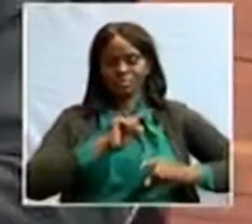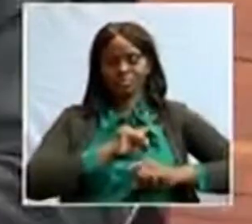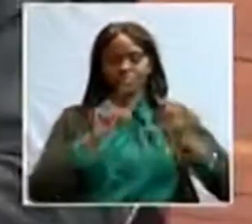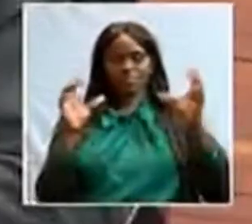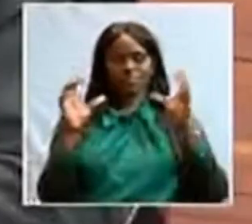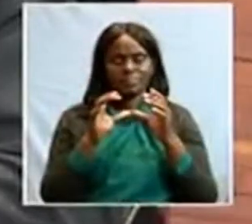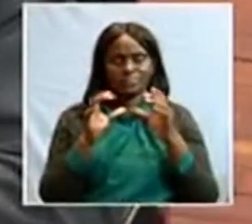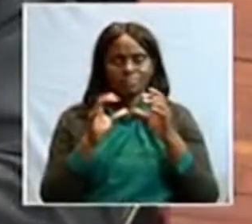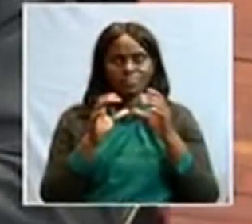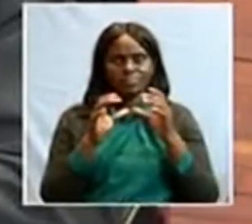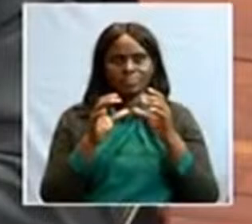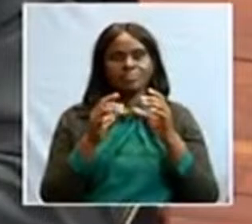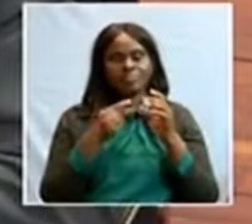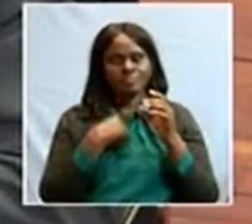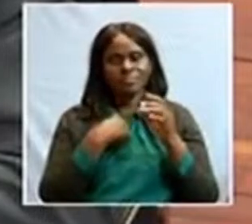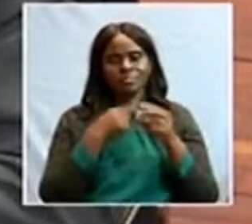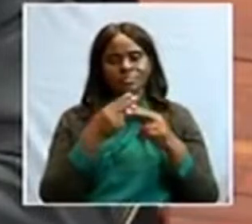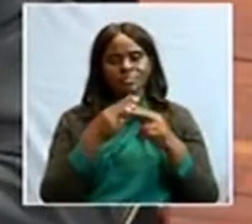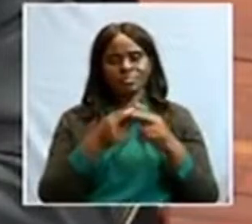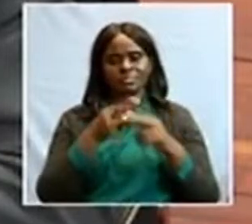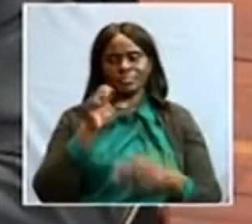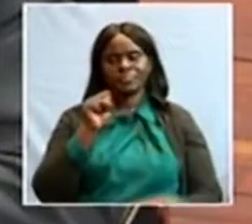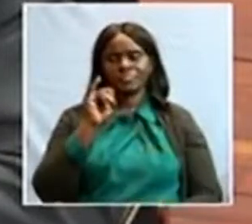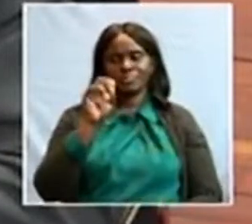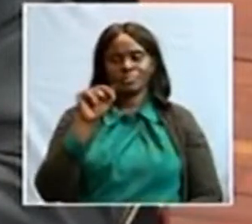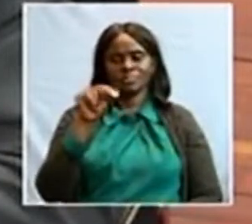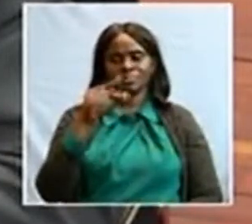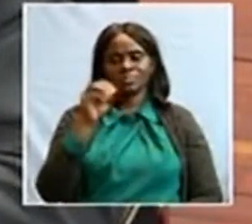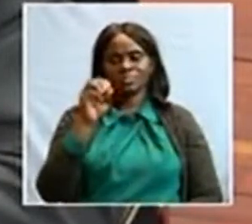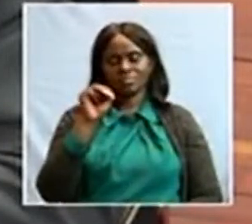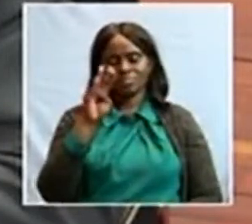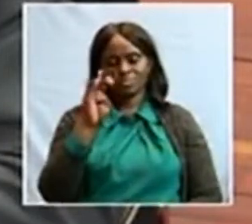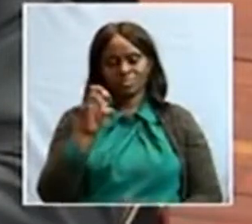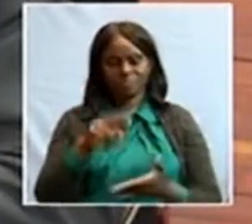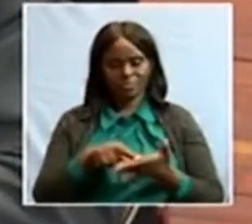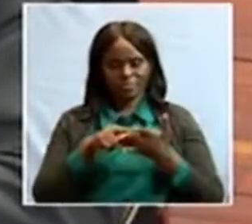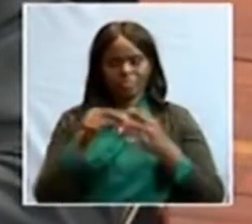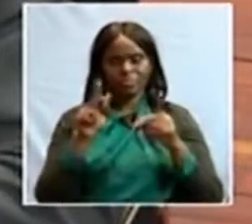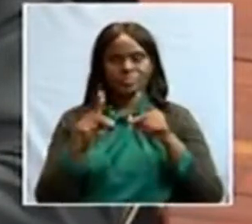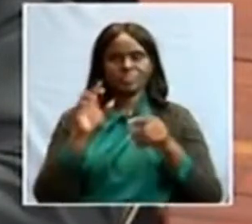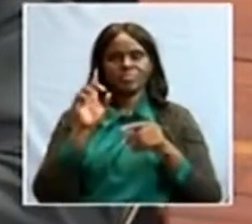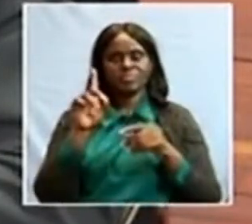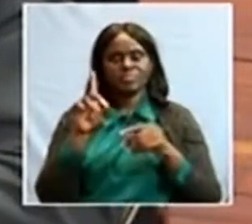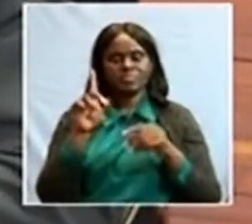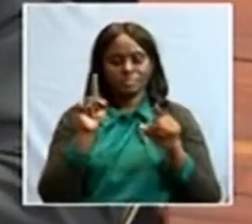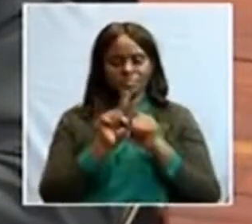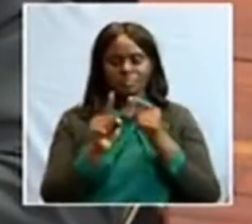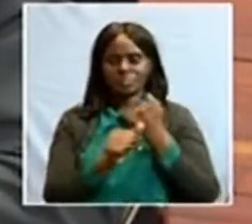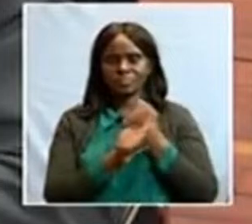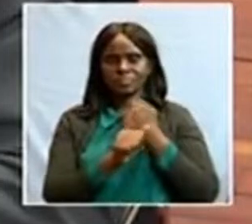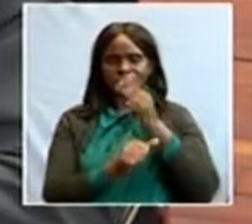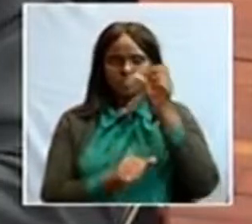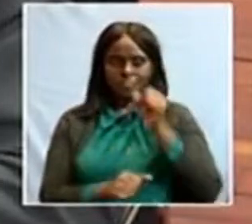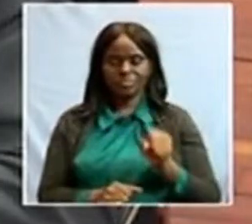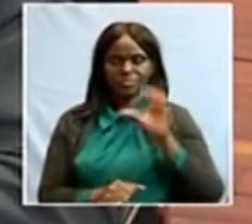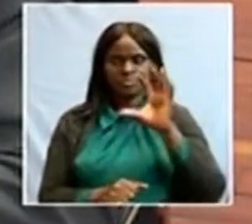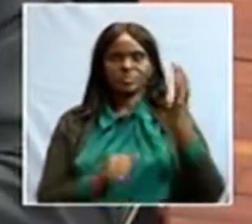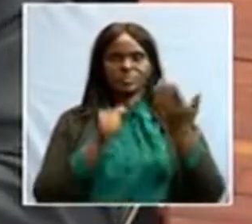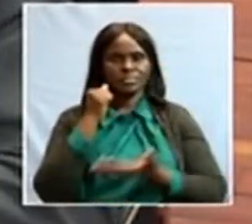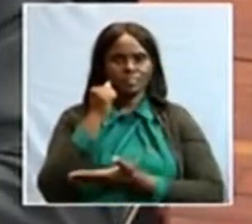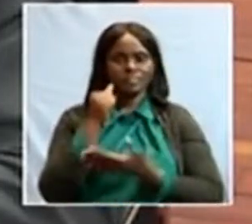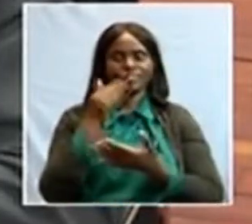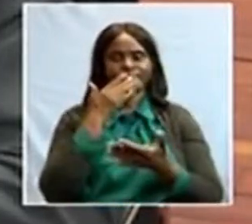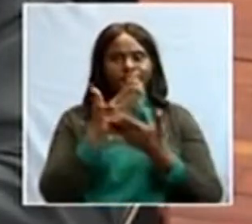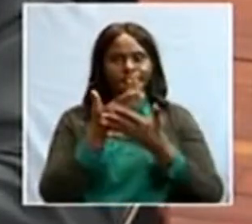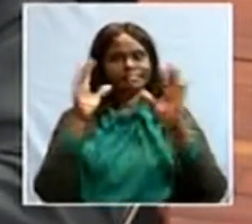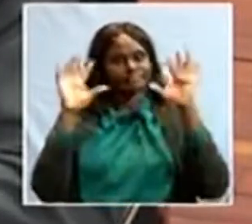Council. I'm Singombe Edgar, representing the people of Dundumezi in Kalomo Southern Province. You're welcome, and compliments